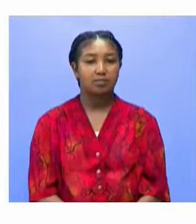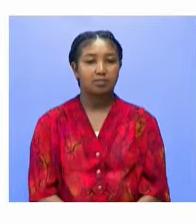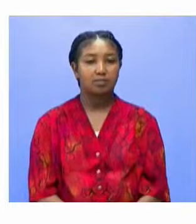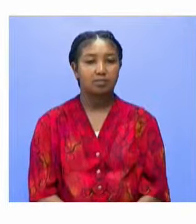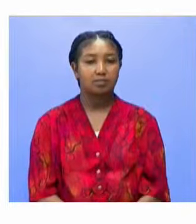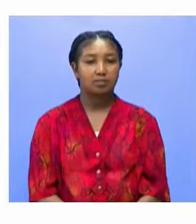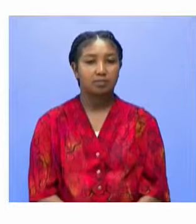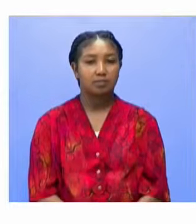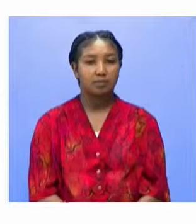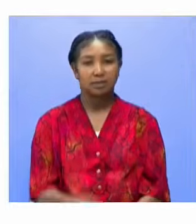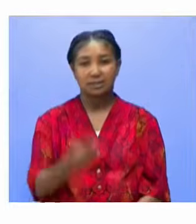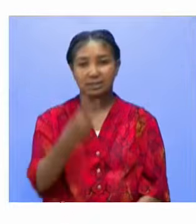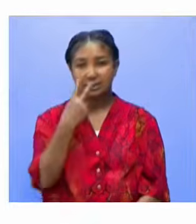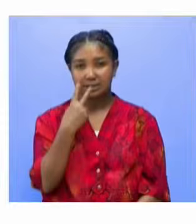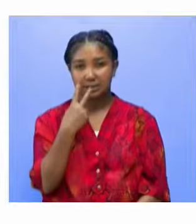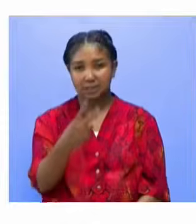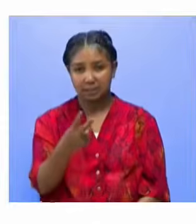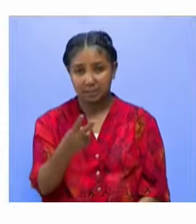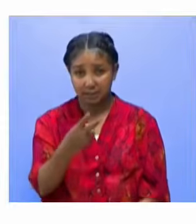blank seen